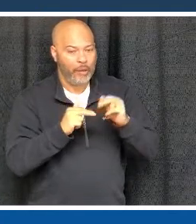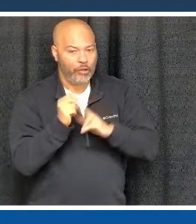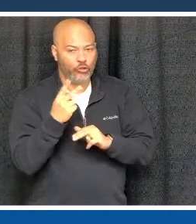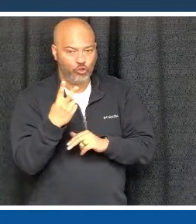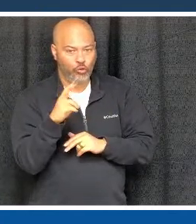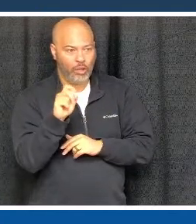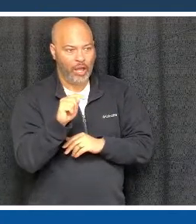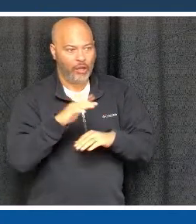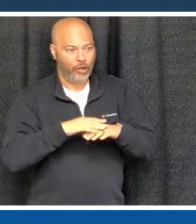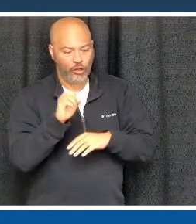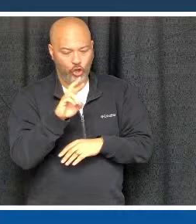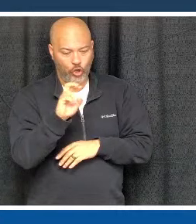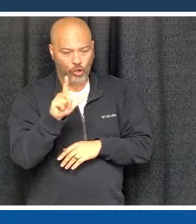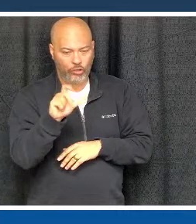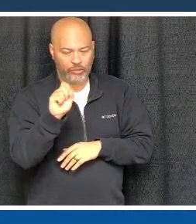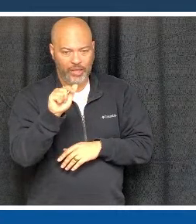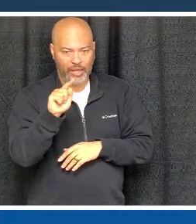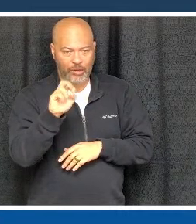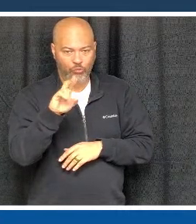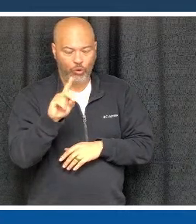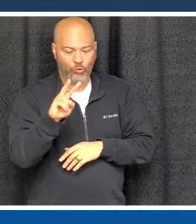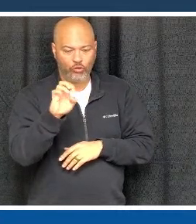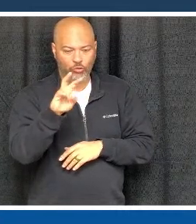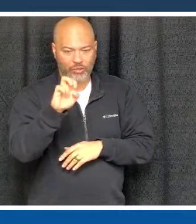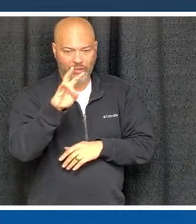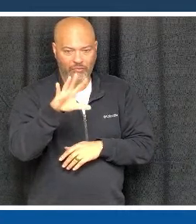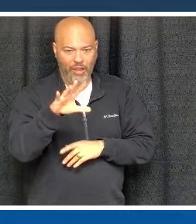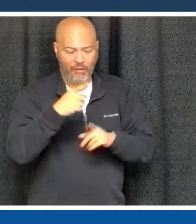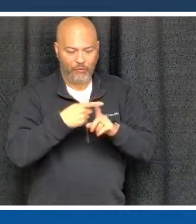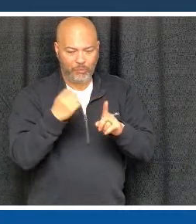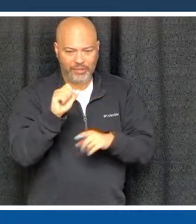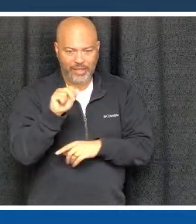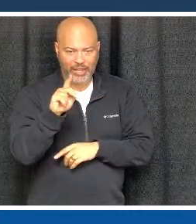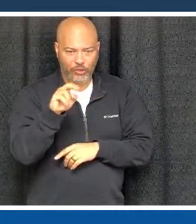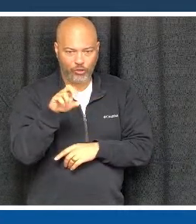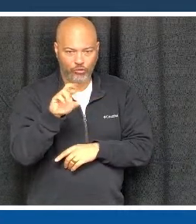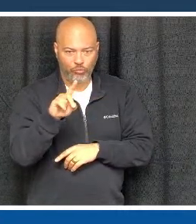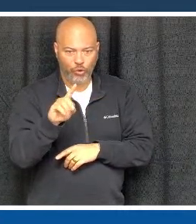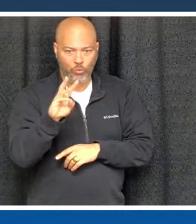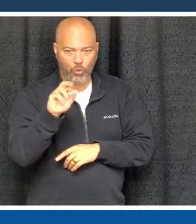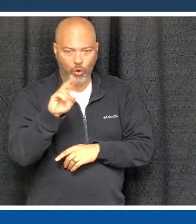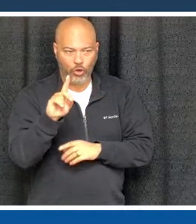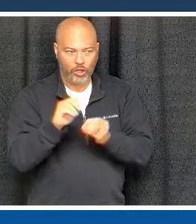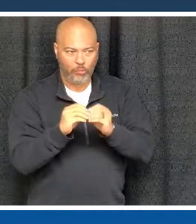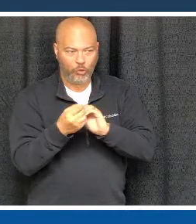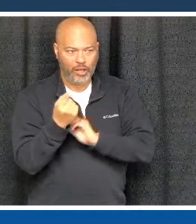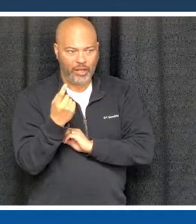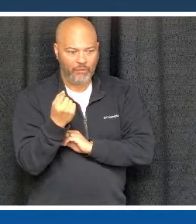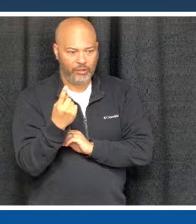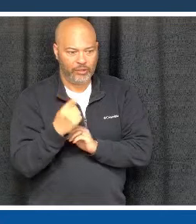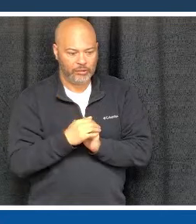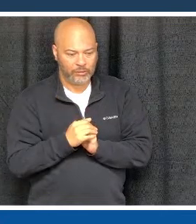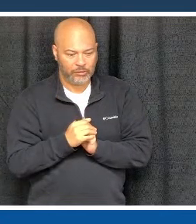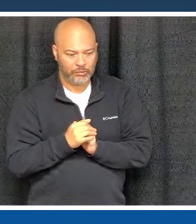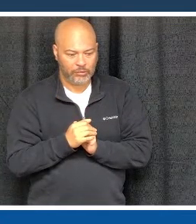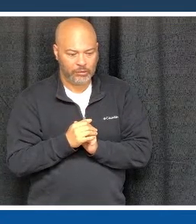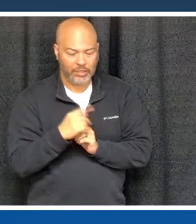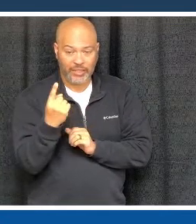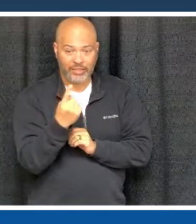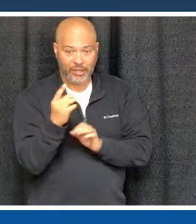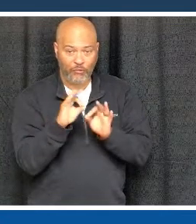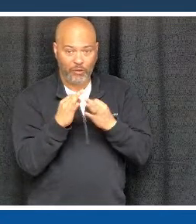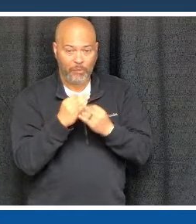on Earl Slate Road, 275 feet from Sanders Road, City Council Ward number 11. It's a